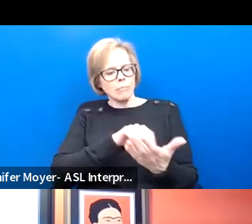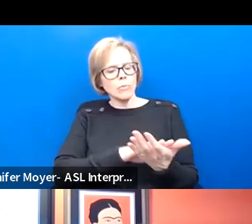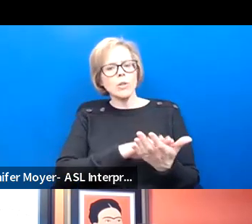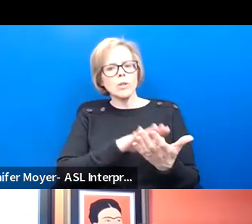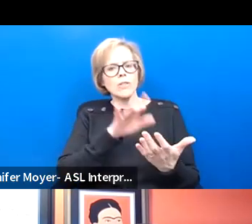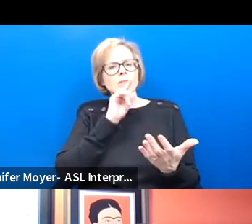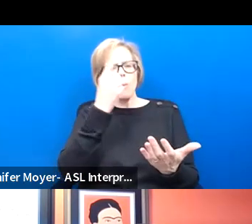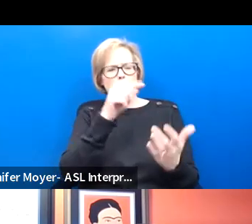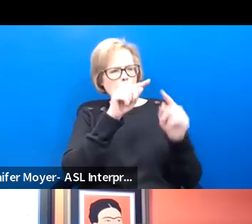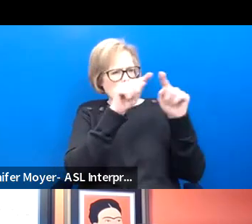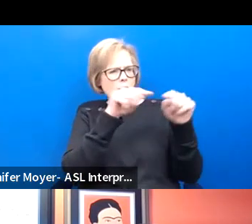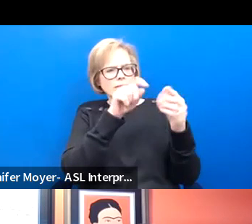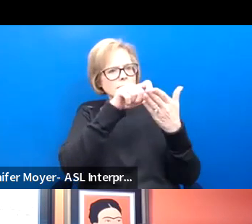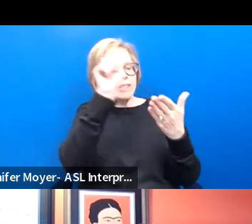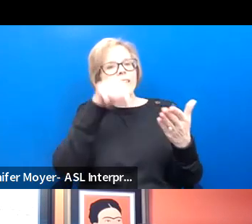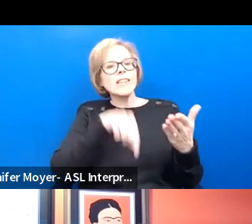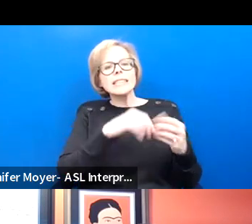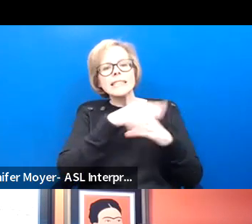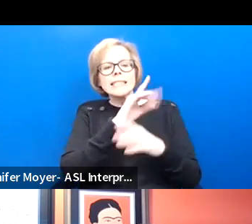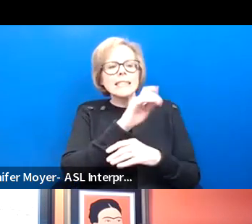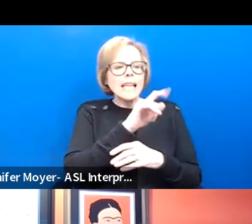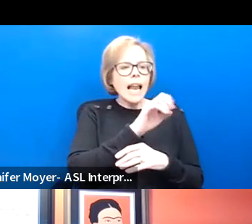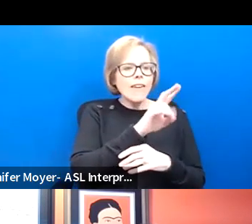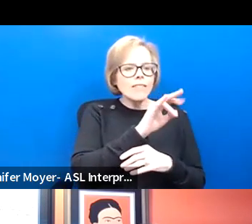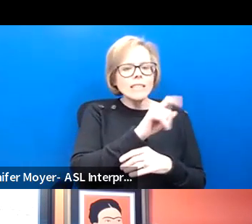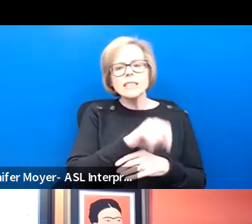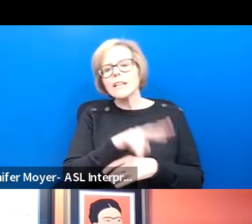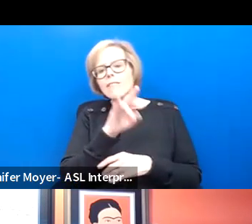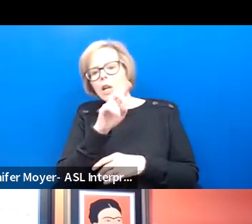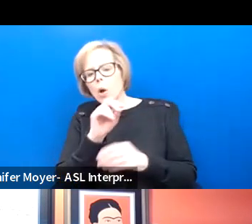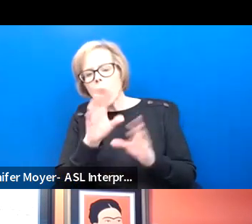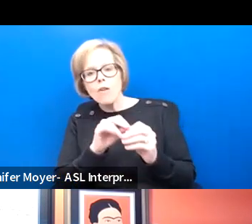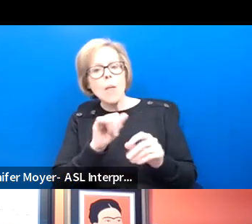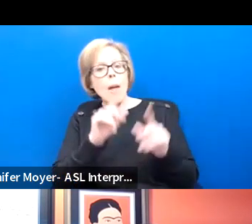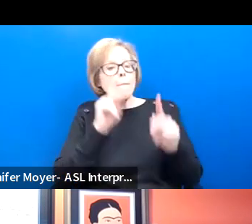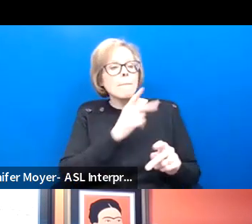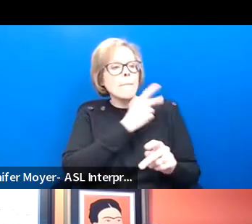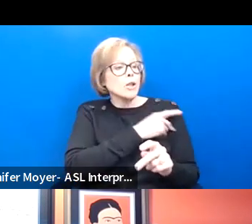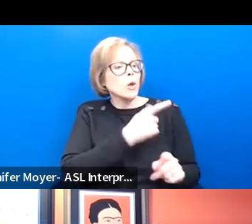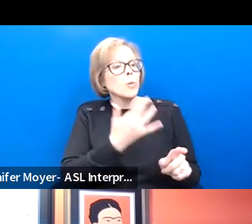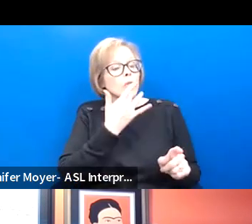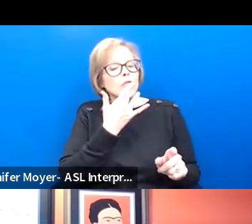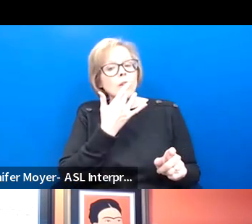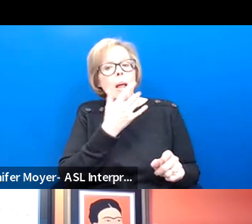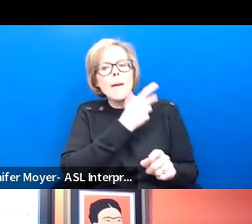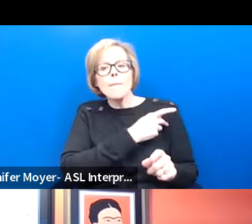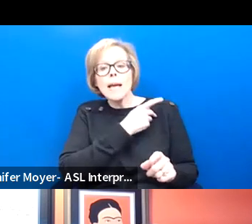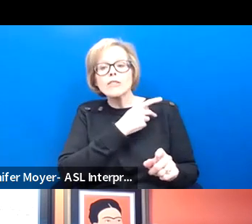There's a little box that we check that says this was a televisit, this was a video conference, this was in person. The patient preferred, the patient